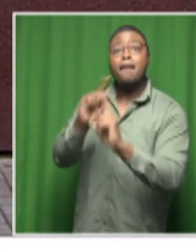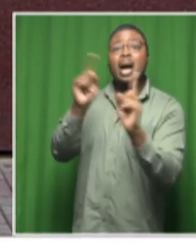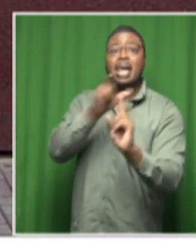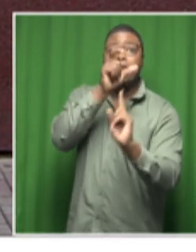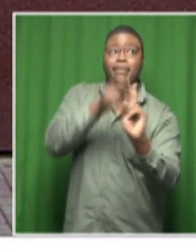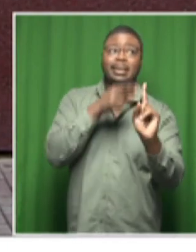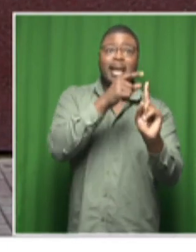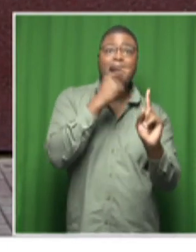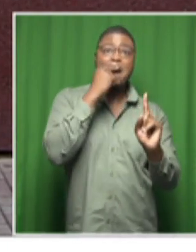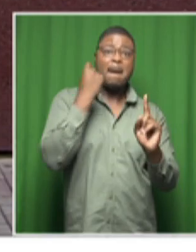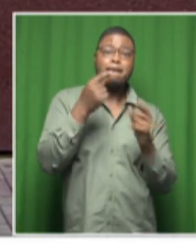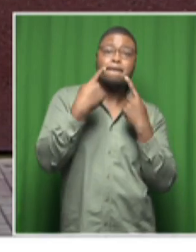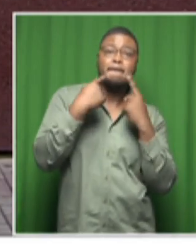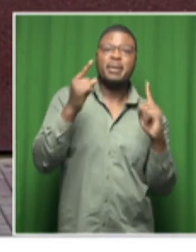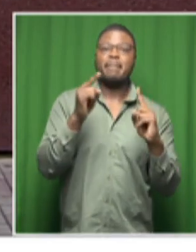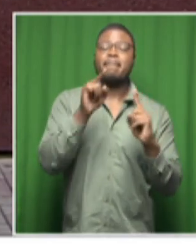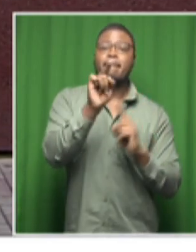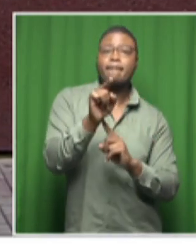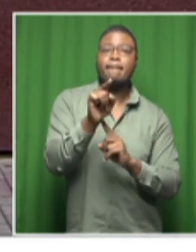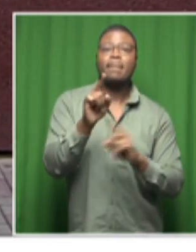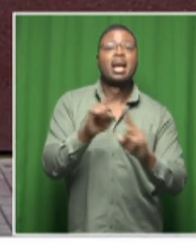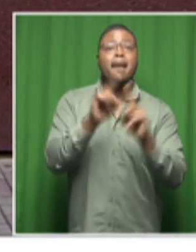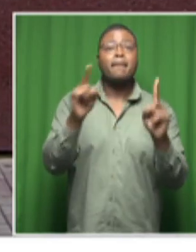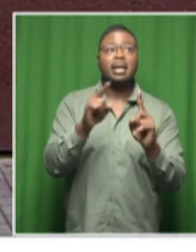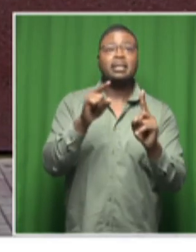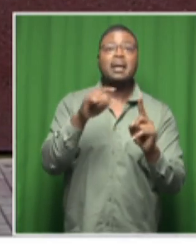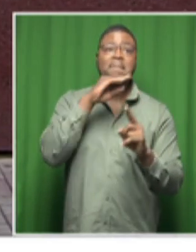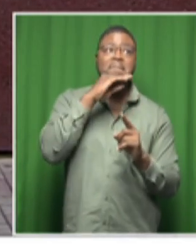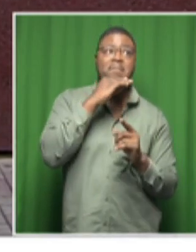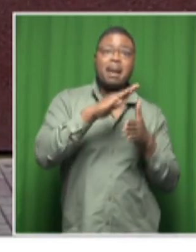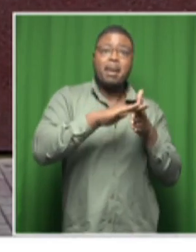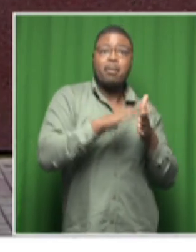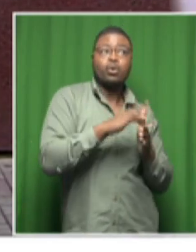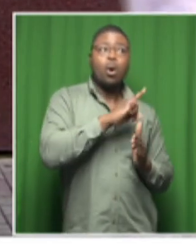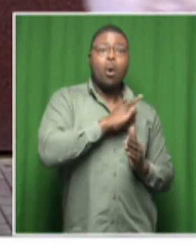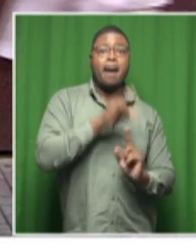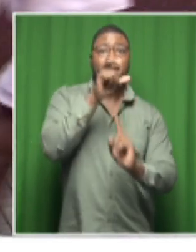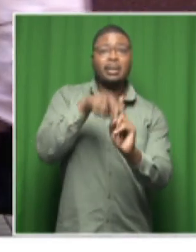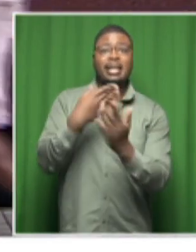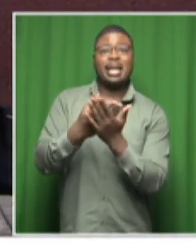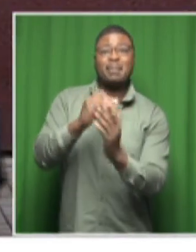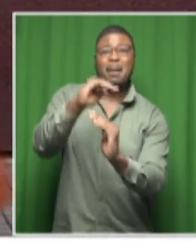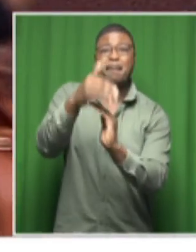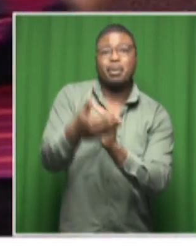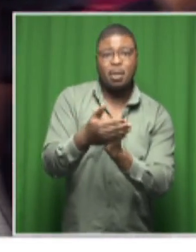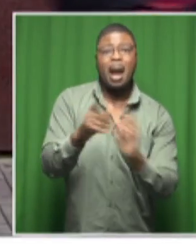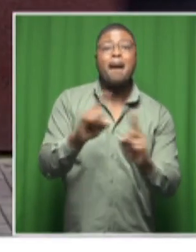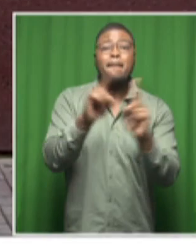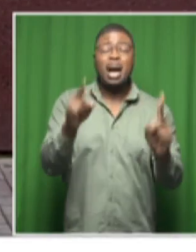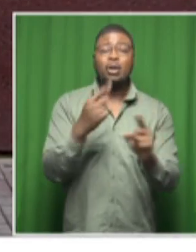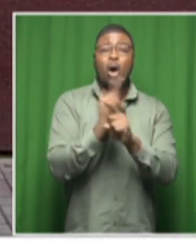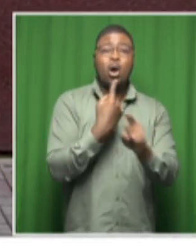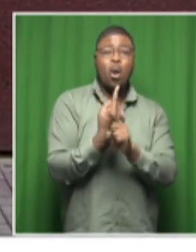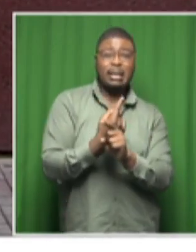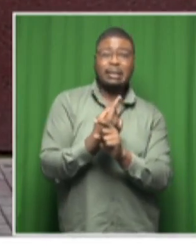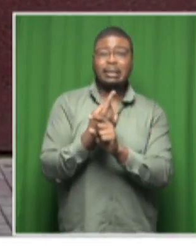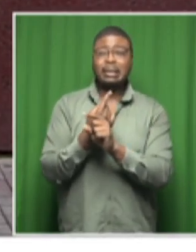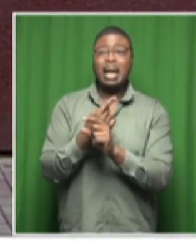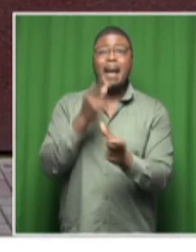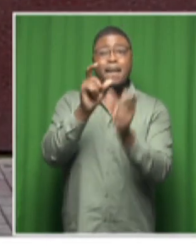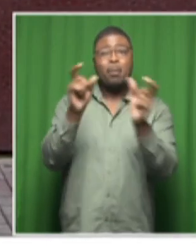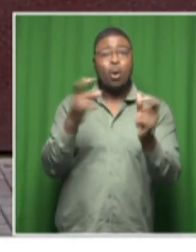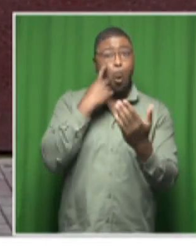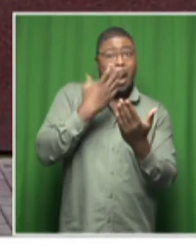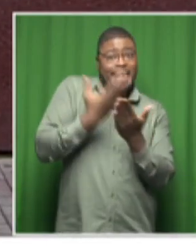and this was not erroneously. It was purposefully done on the basis that there have been quite a number of threats, we understand. That has been said